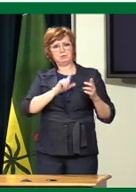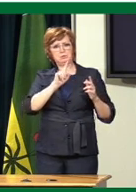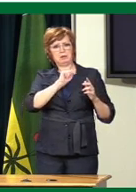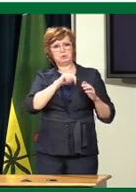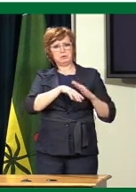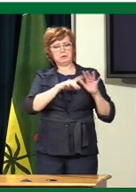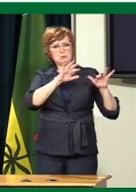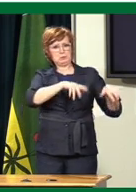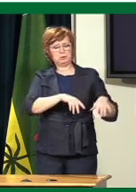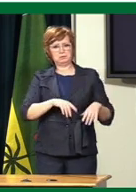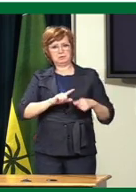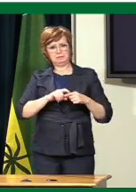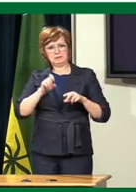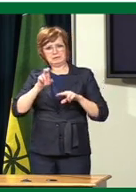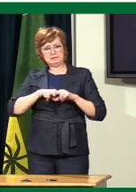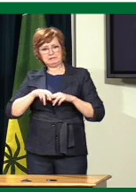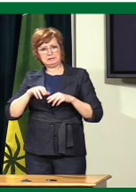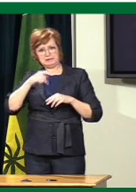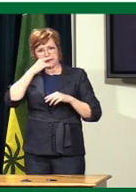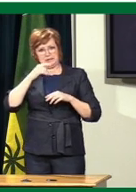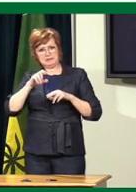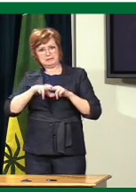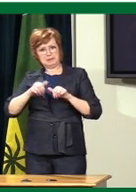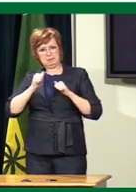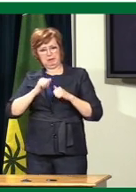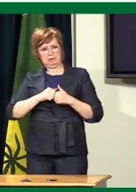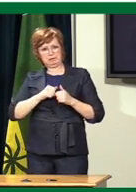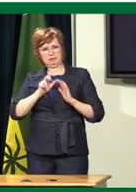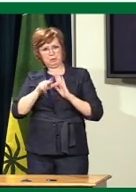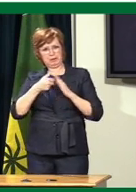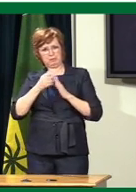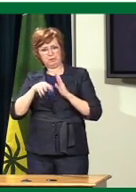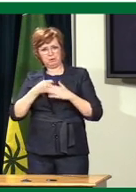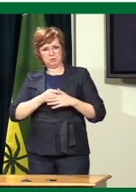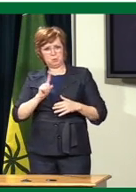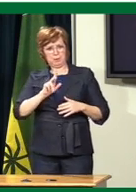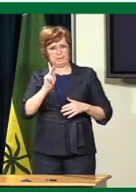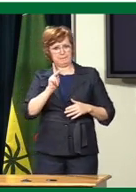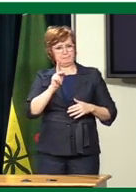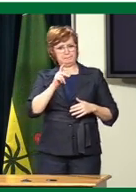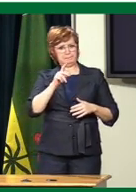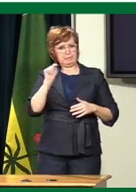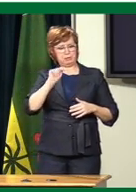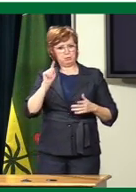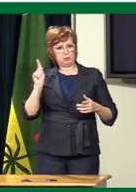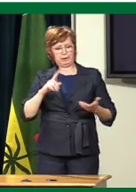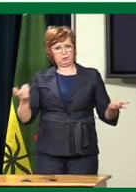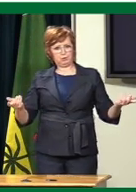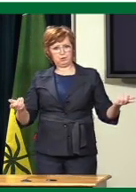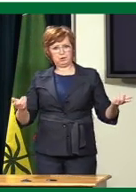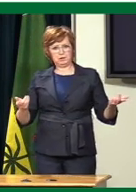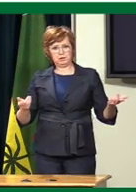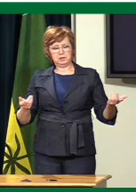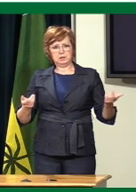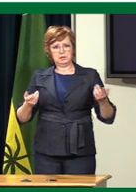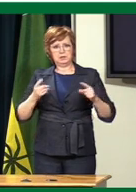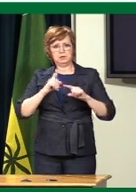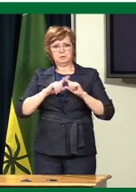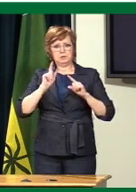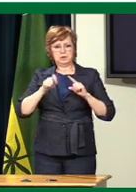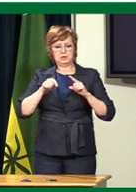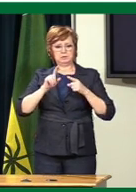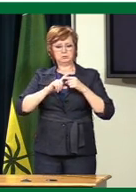hours. I know you sent a release out about a difference, but is there a move to go to symptomatic testing, to get people that are tested that are close contacts,